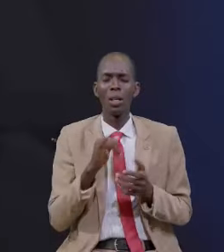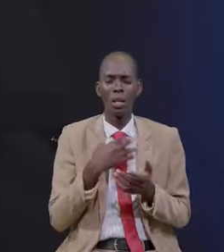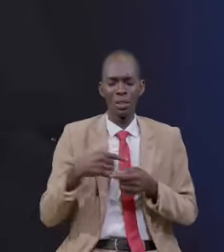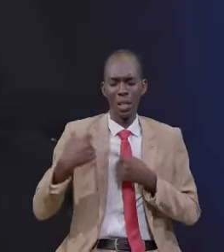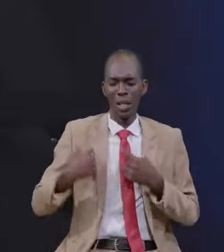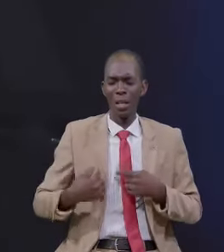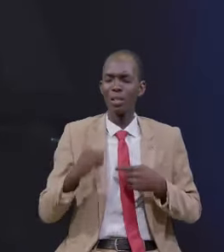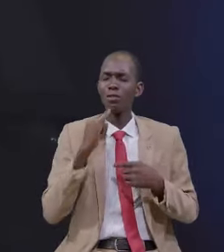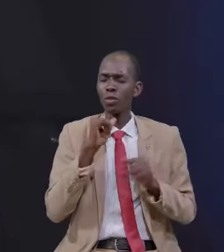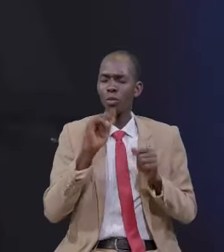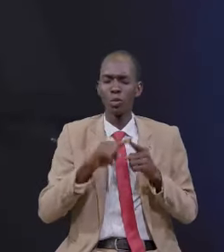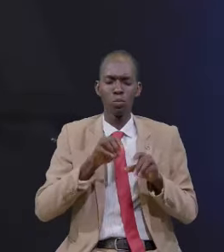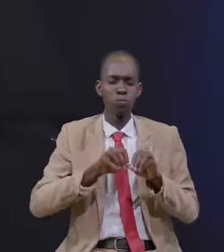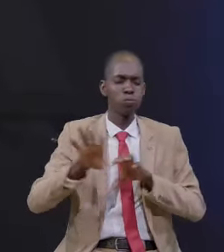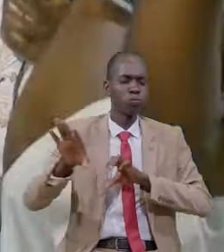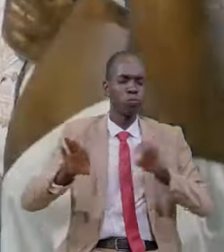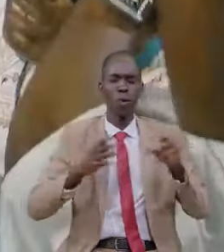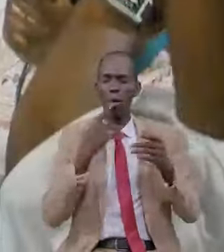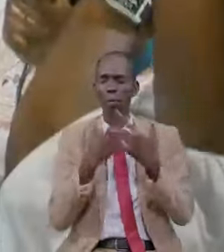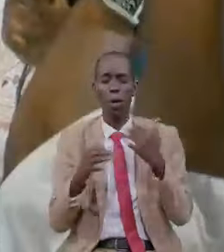Be healed in Jesus'